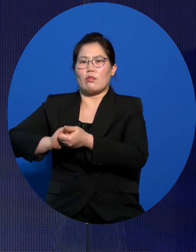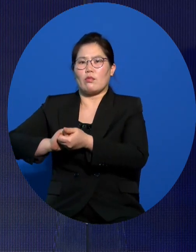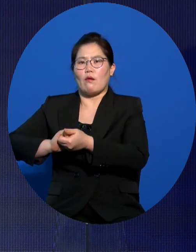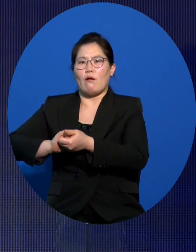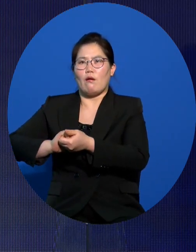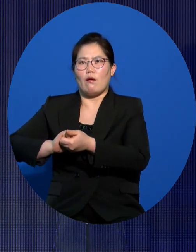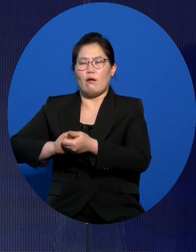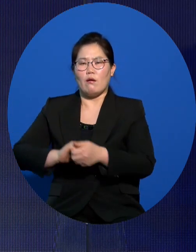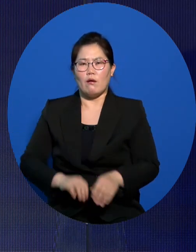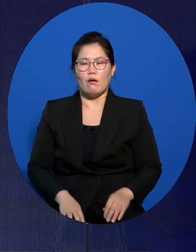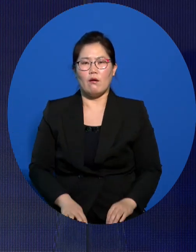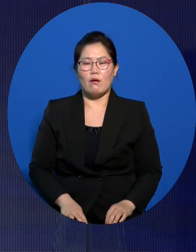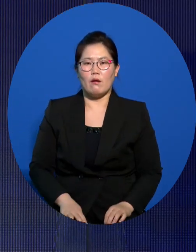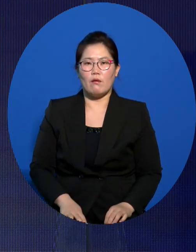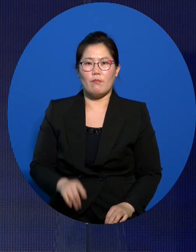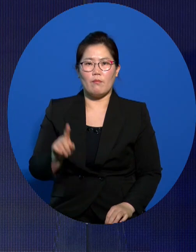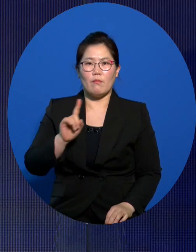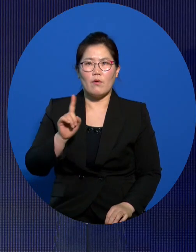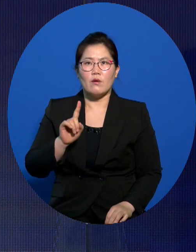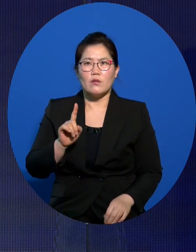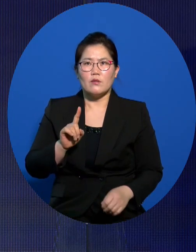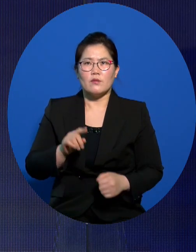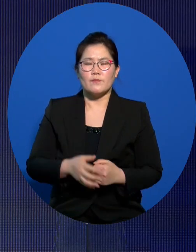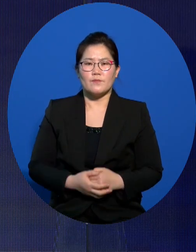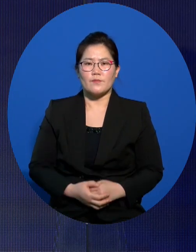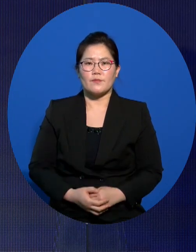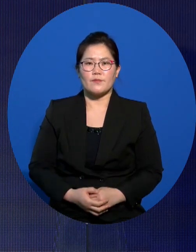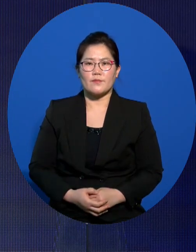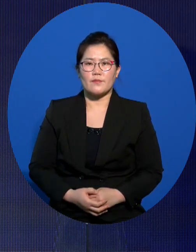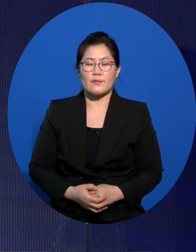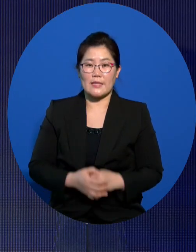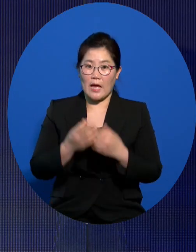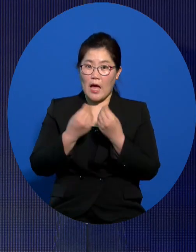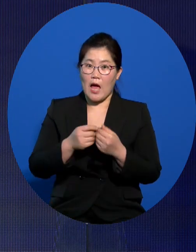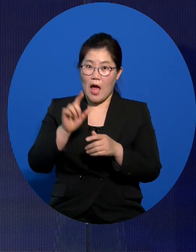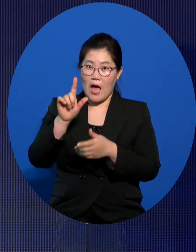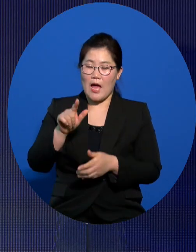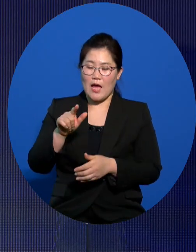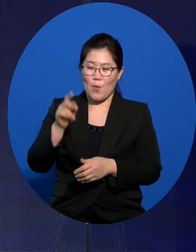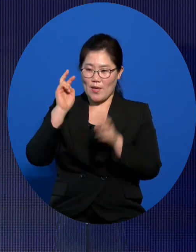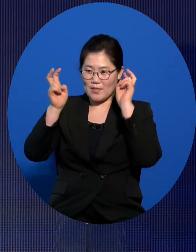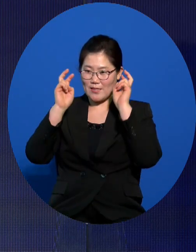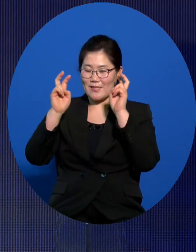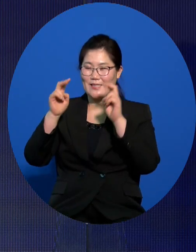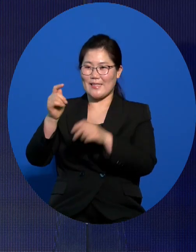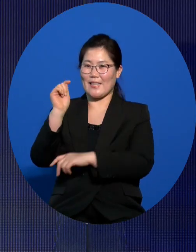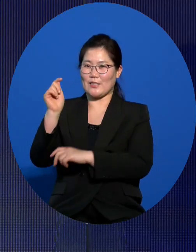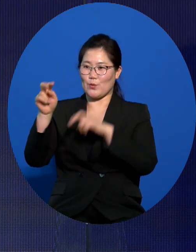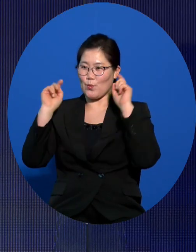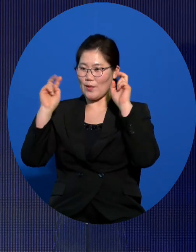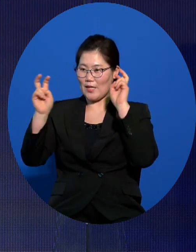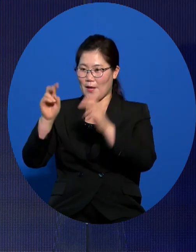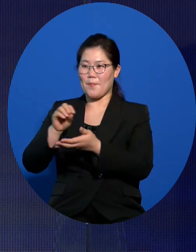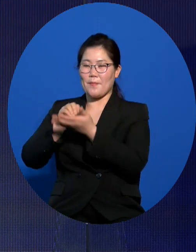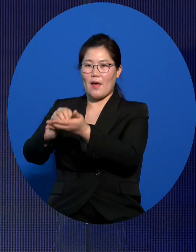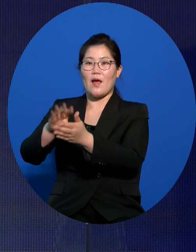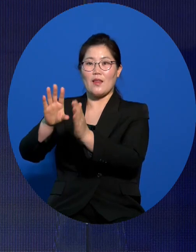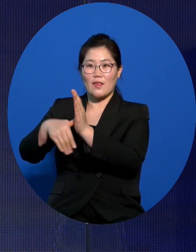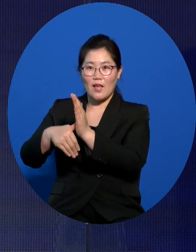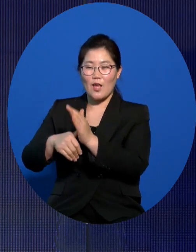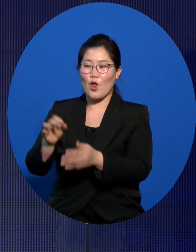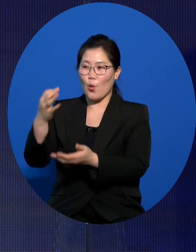Korea Disability Employment Corporation. And through that corporation, we